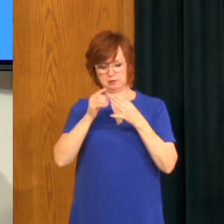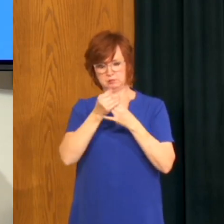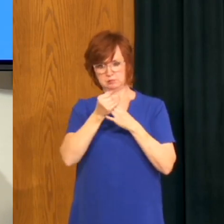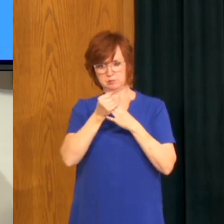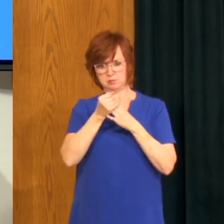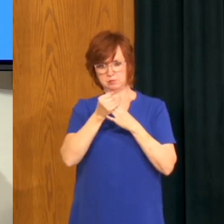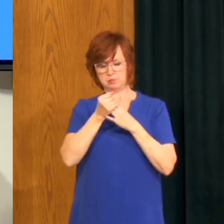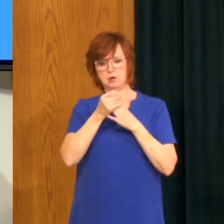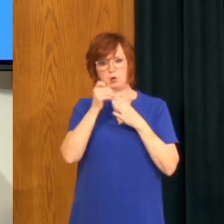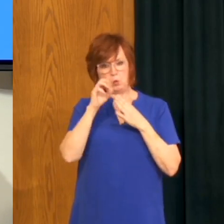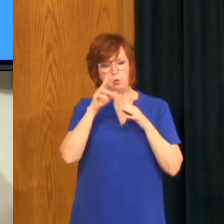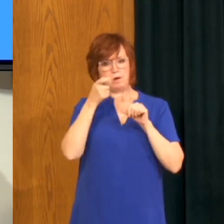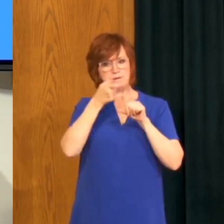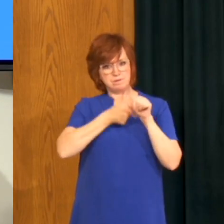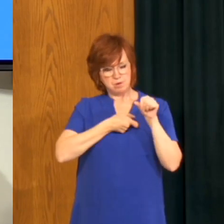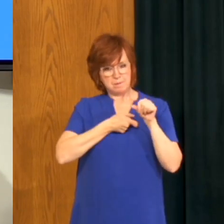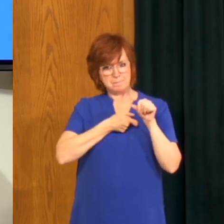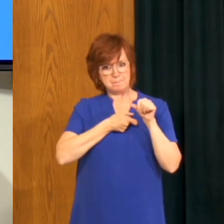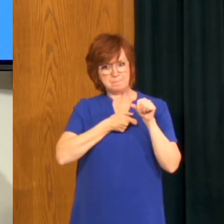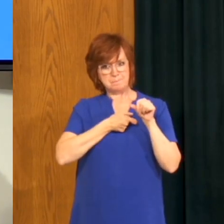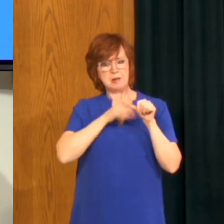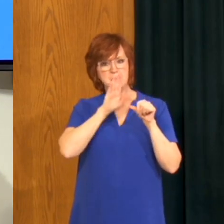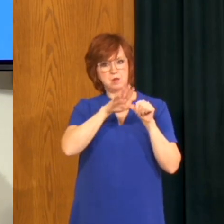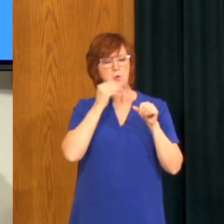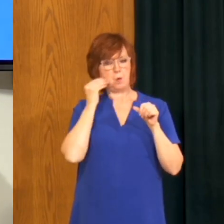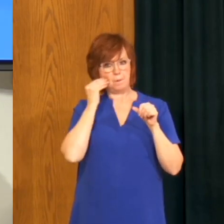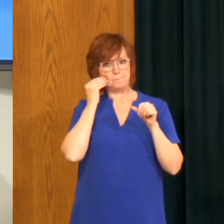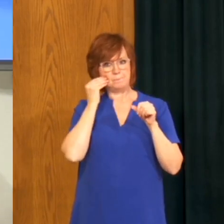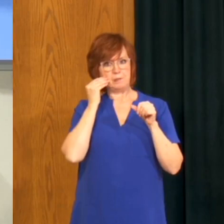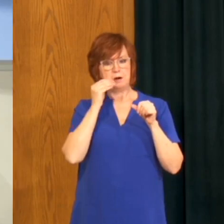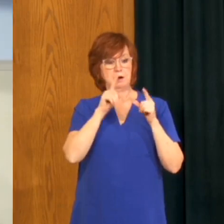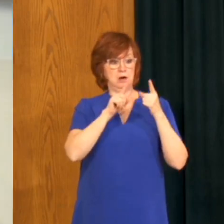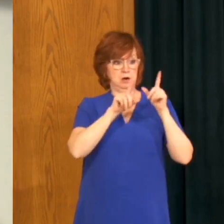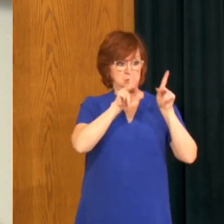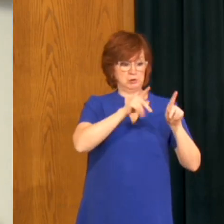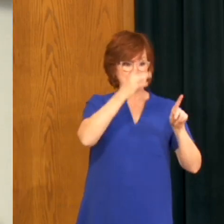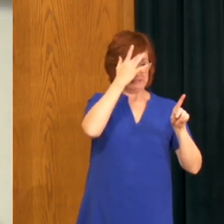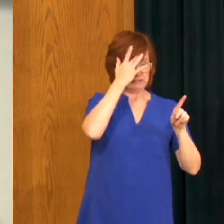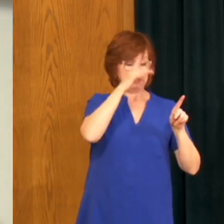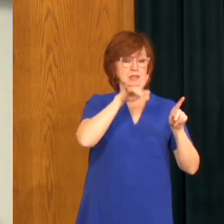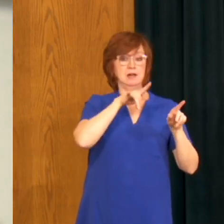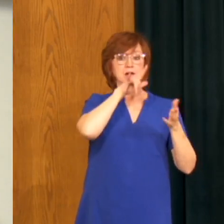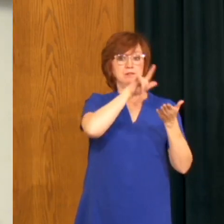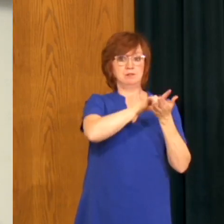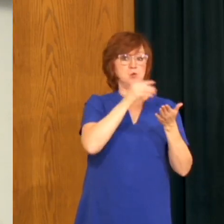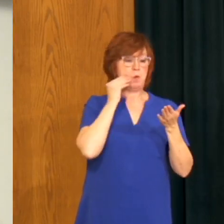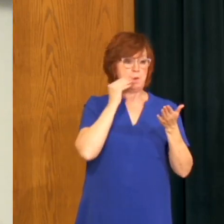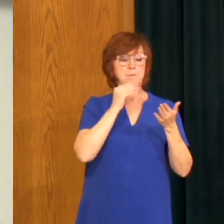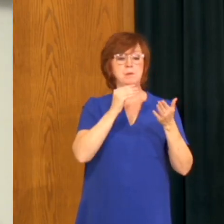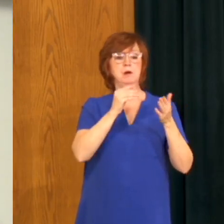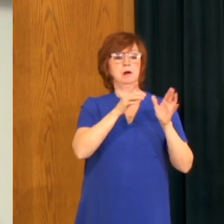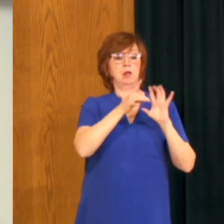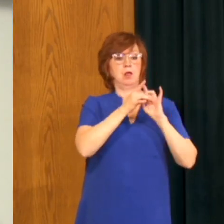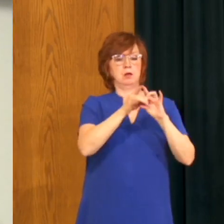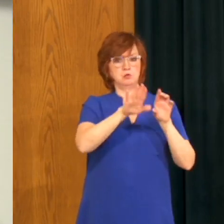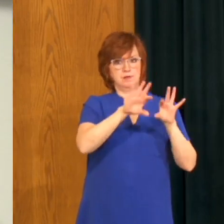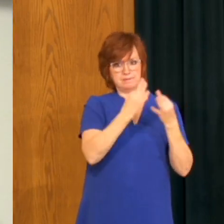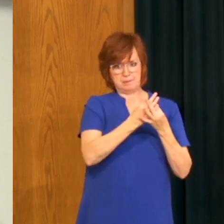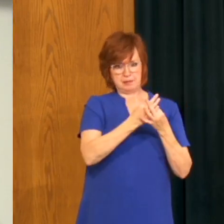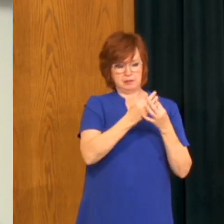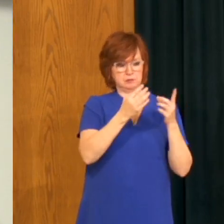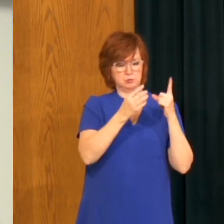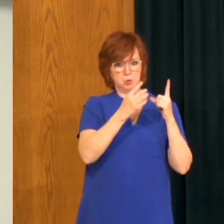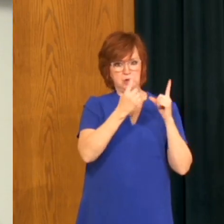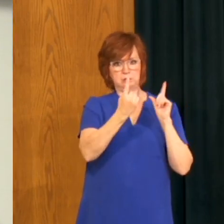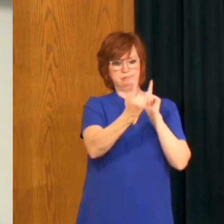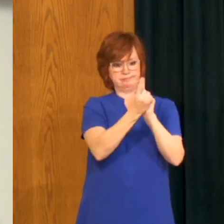still arriving from international destinations for various reasons, either returning expats or